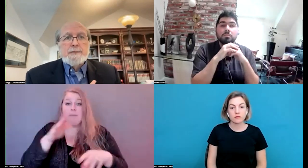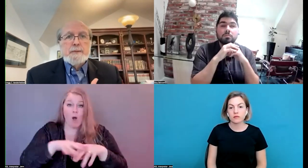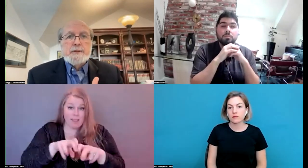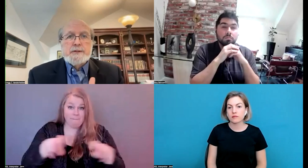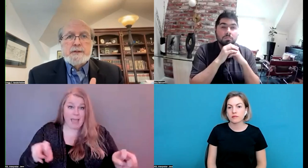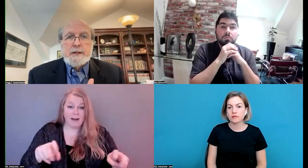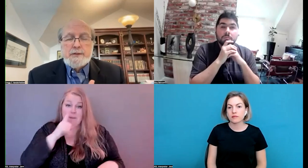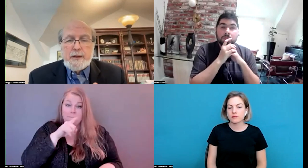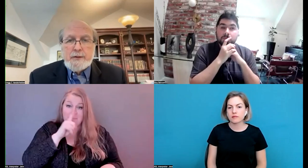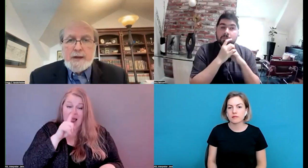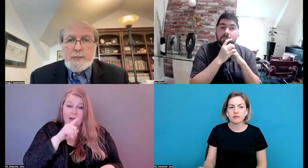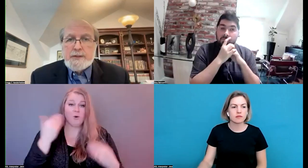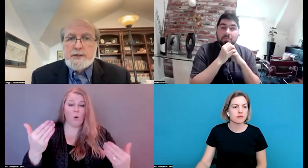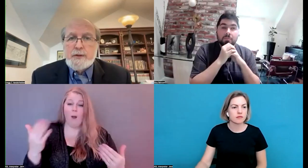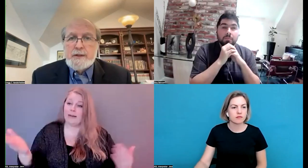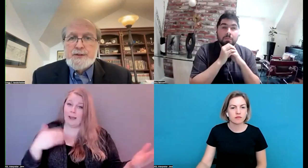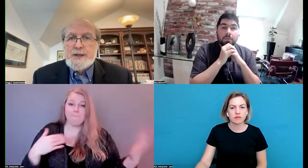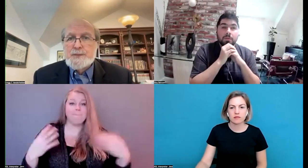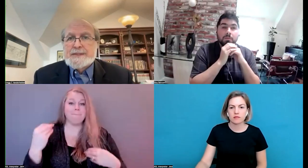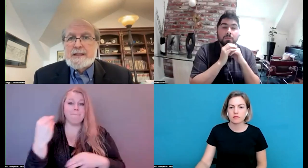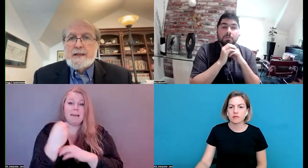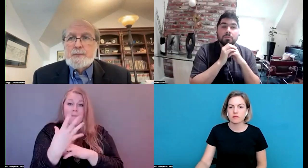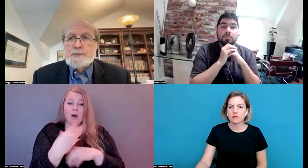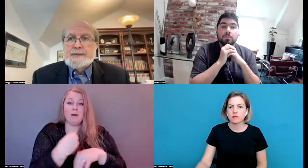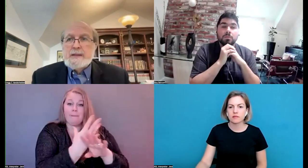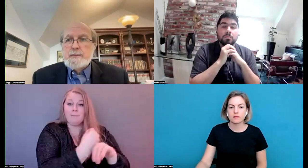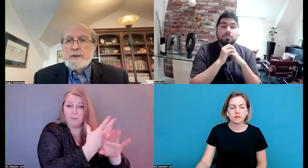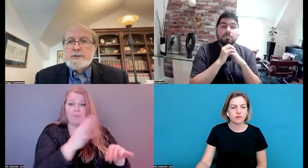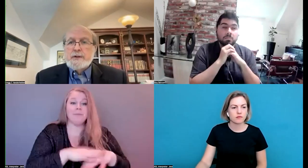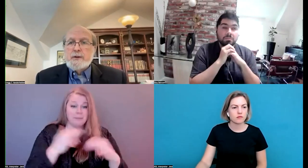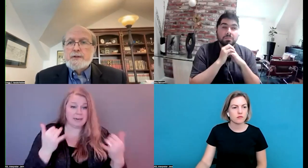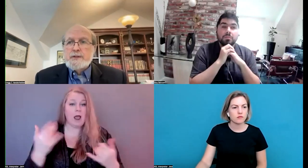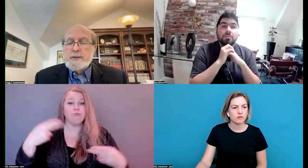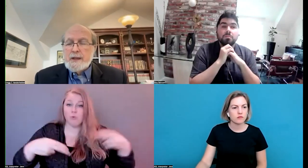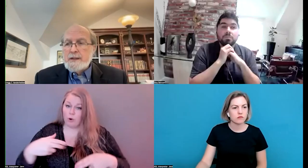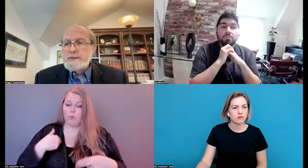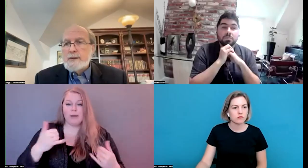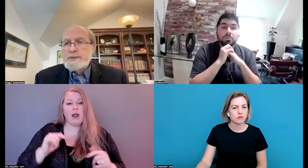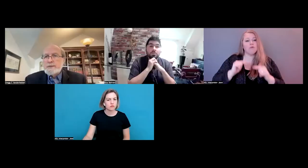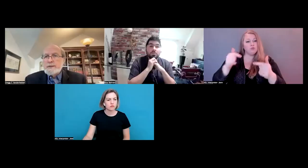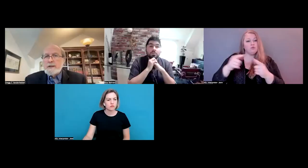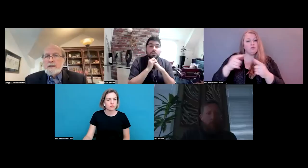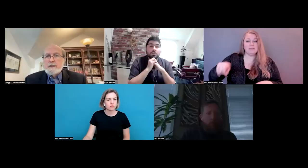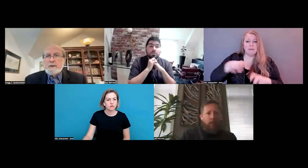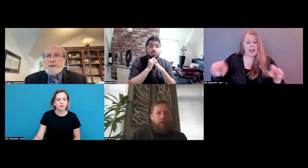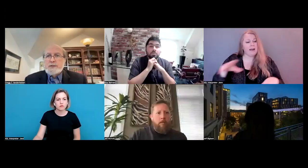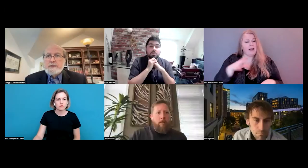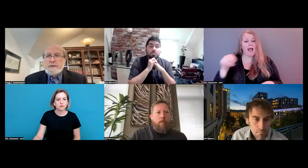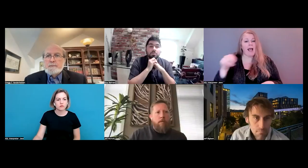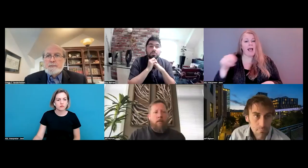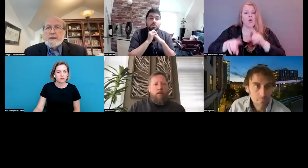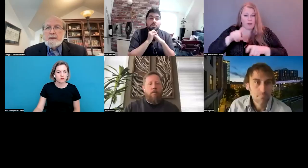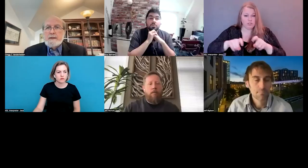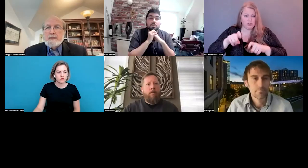panel, if you would just turn on your cameras and join us. We're going to turn it over to you and to also the